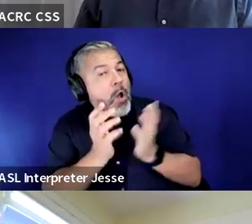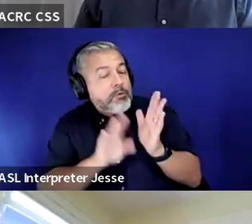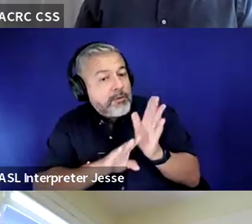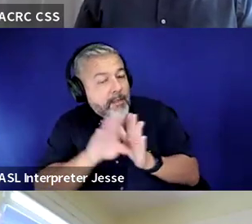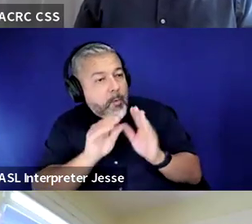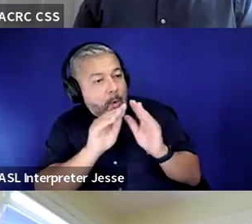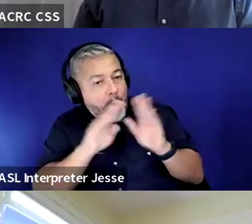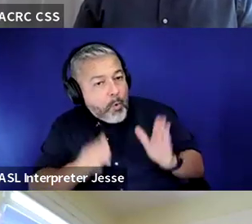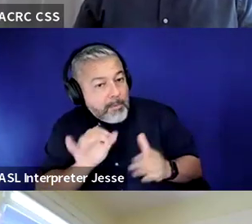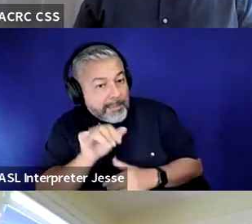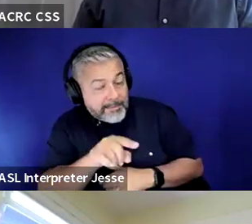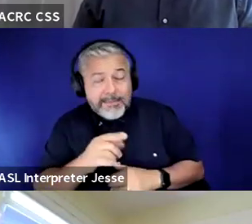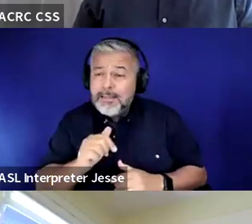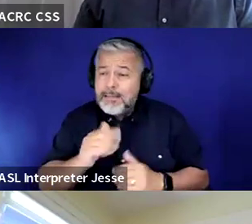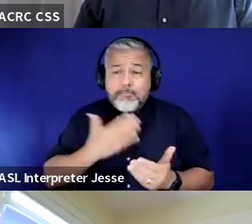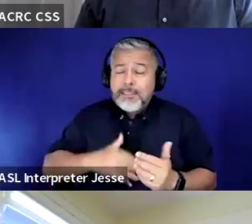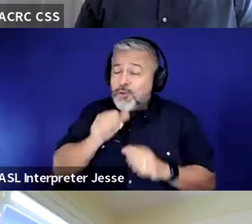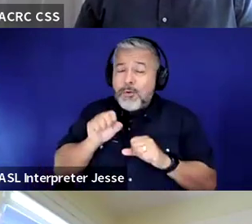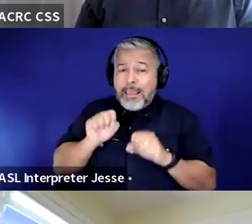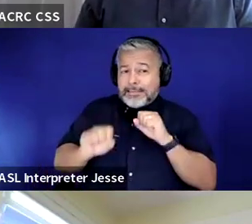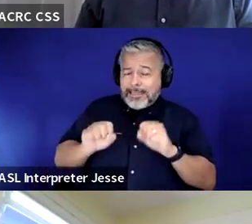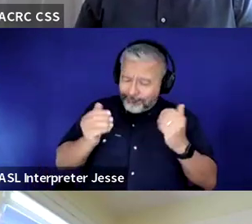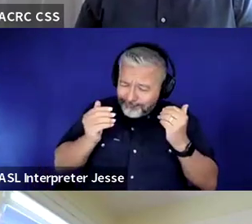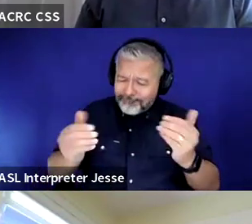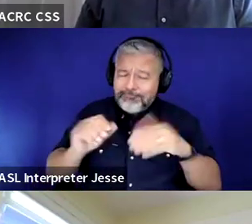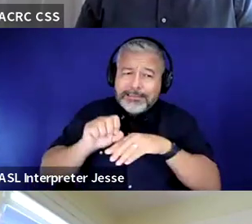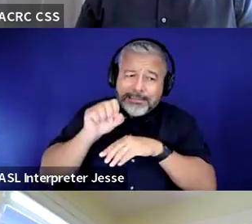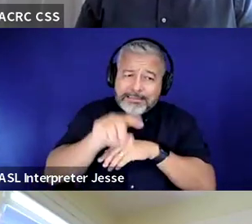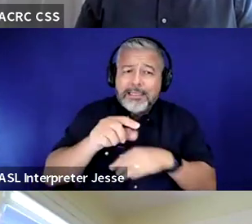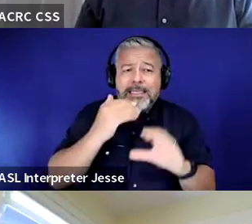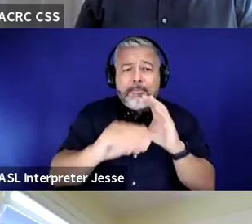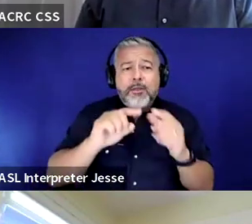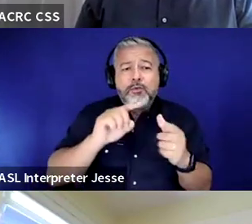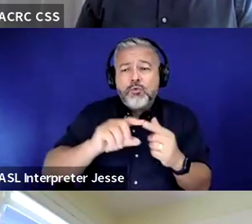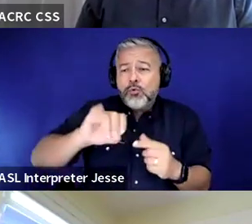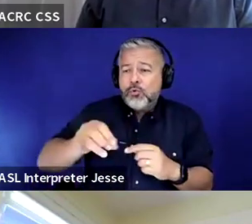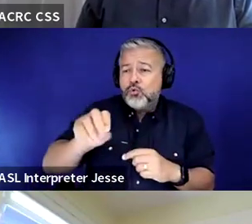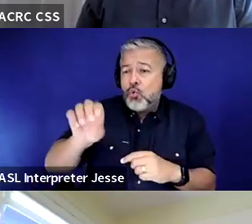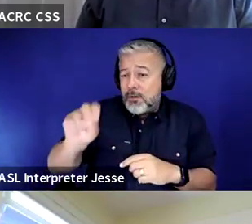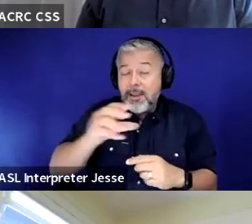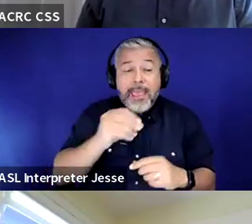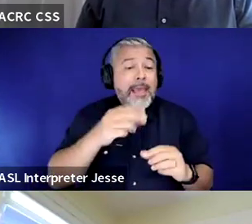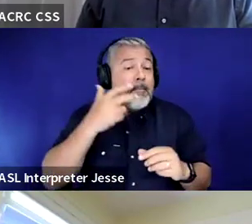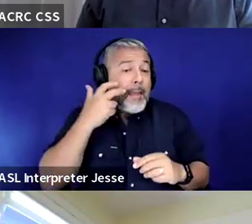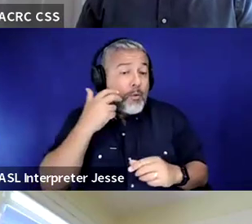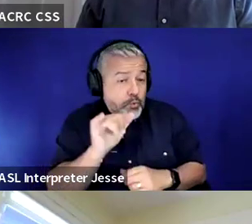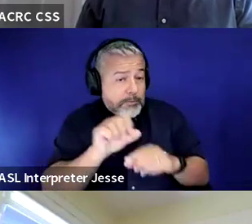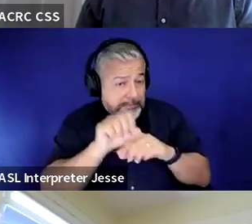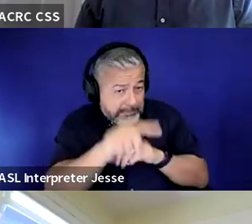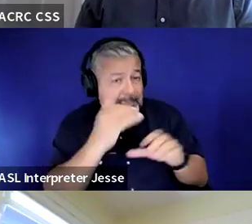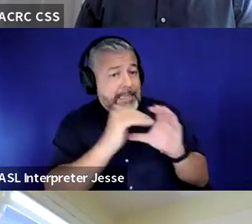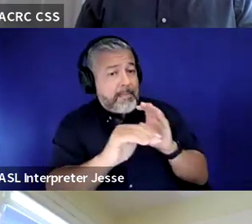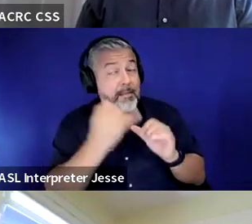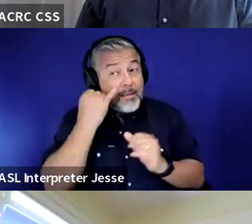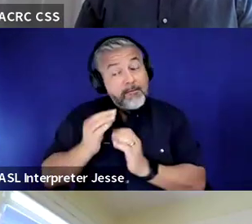don't hesitate to, you can certainly just send an email to Jordan. You can send an email to Michael if you have an